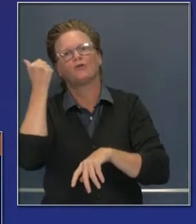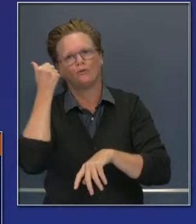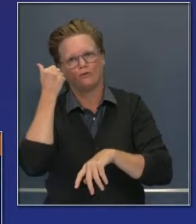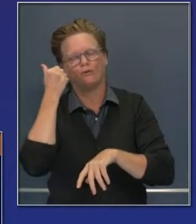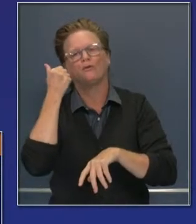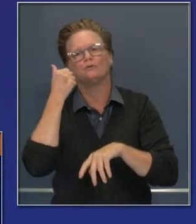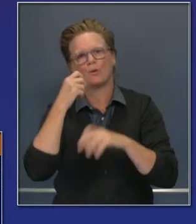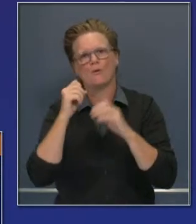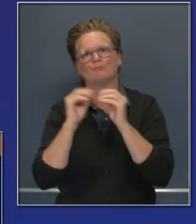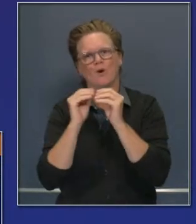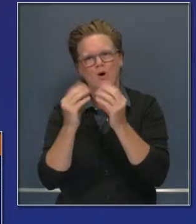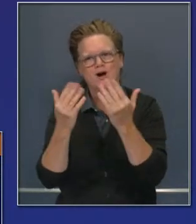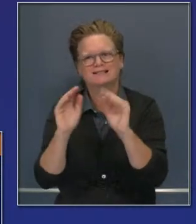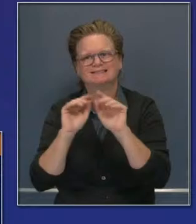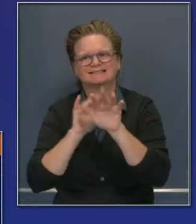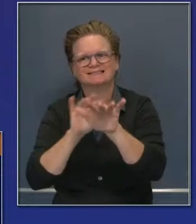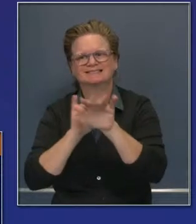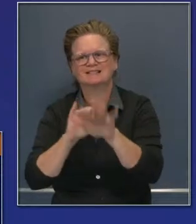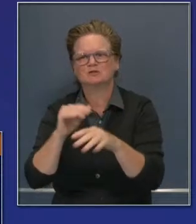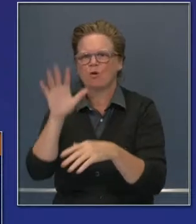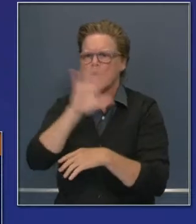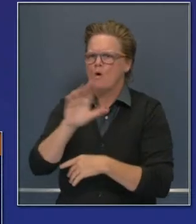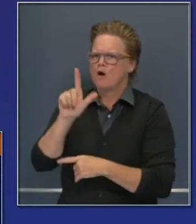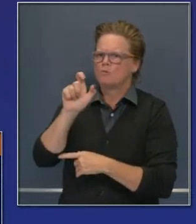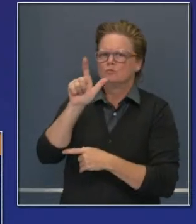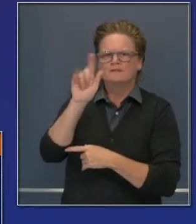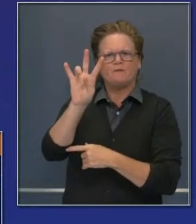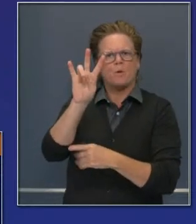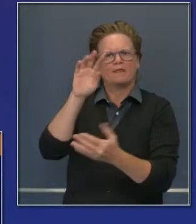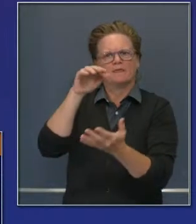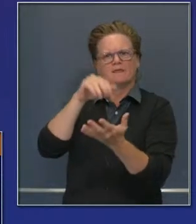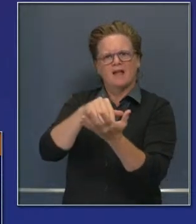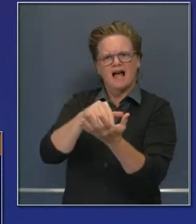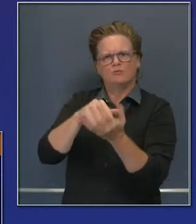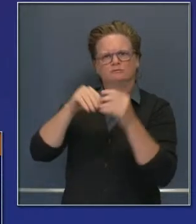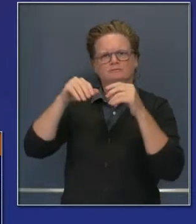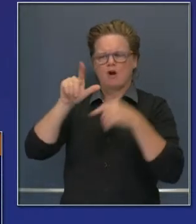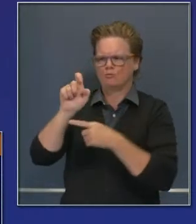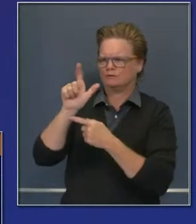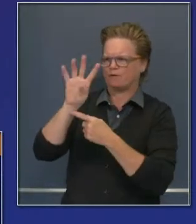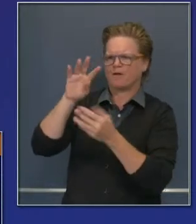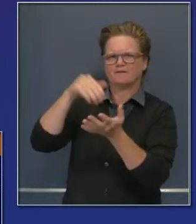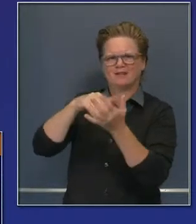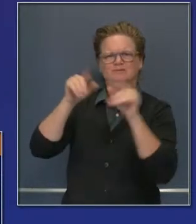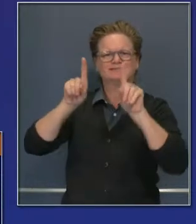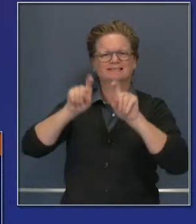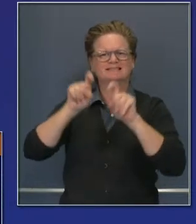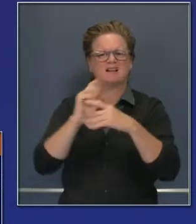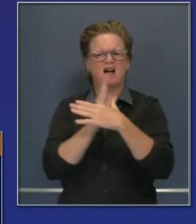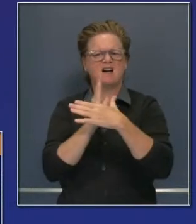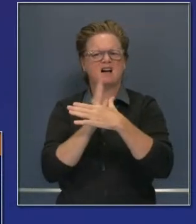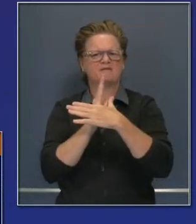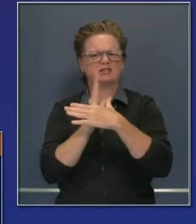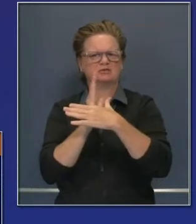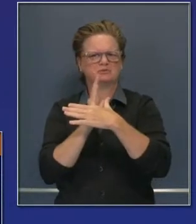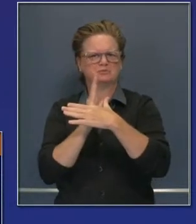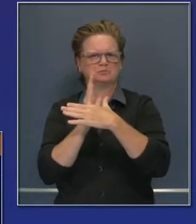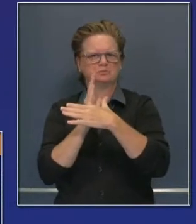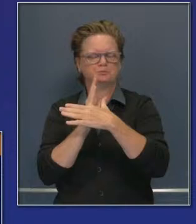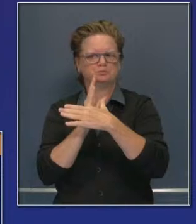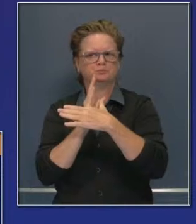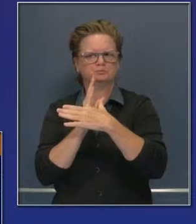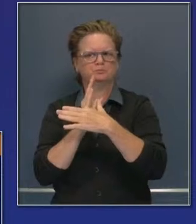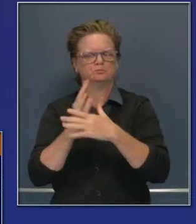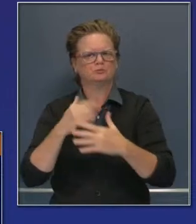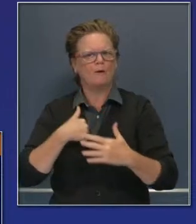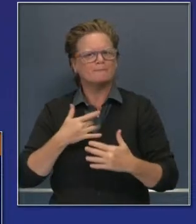of 124,000 tests, average number of daily tests over the last 7 days. What is very encouraging is you